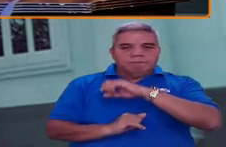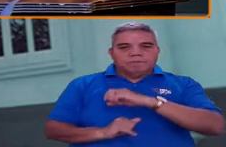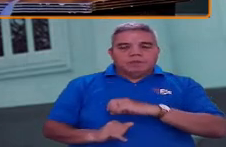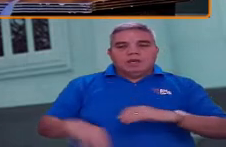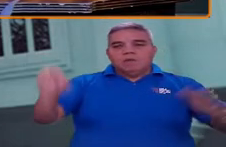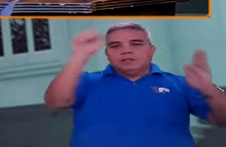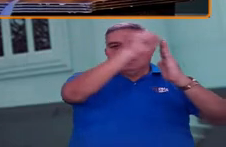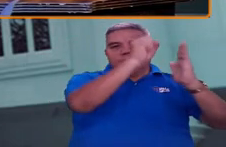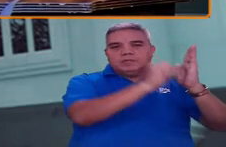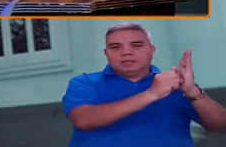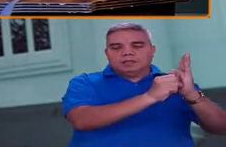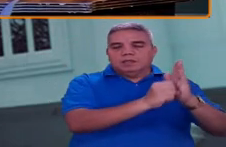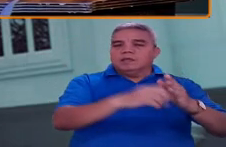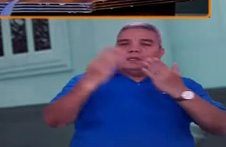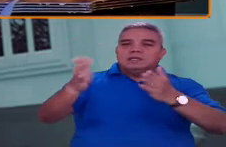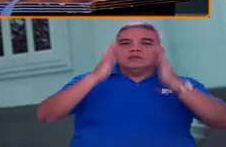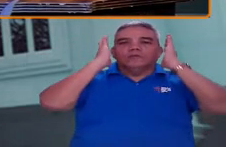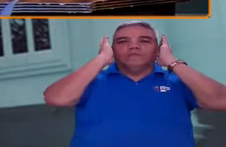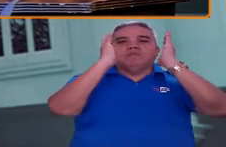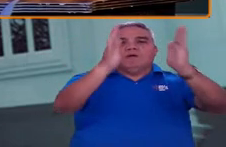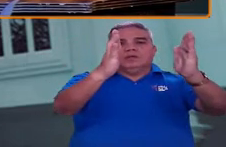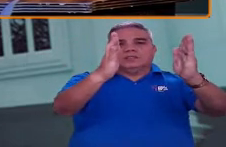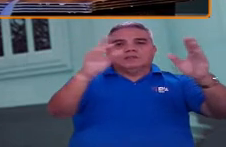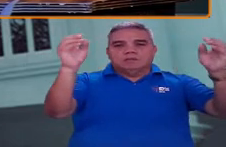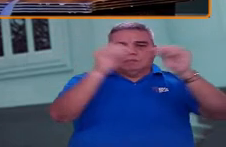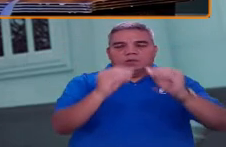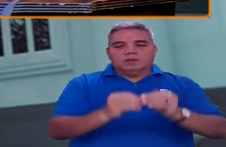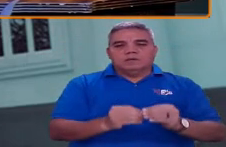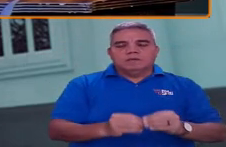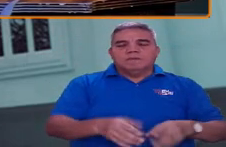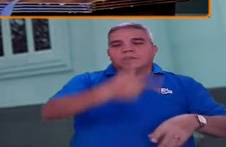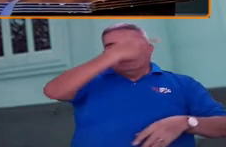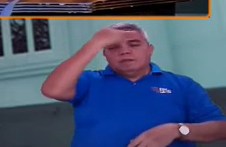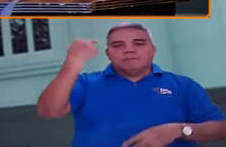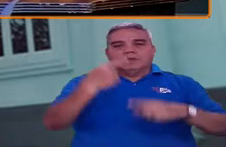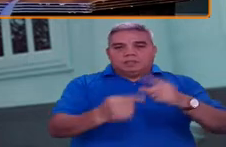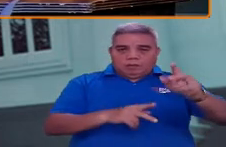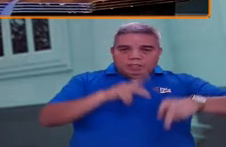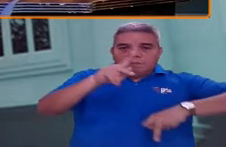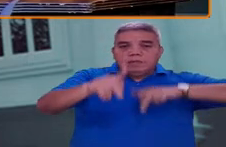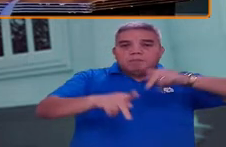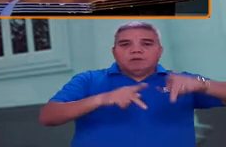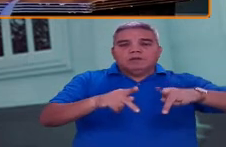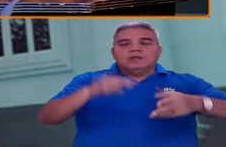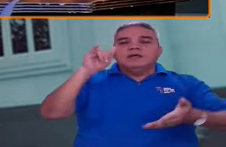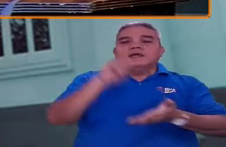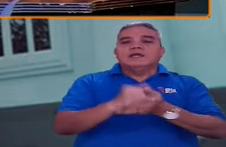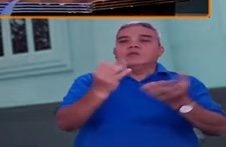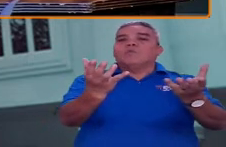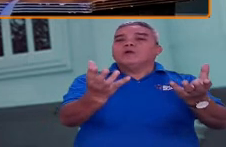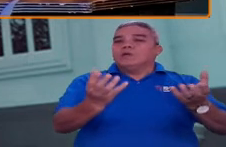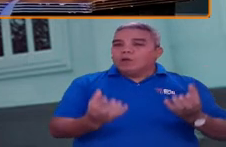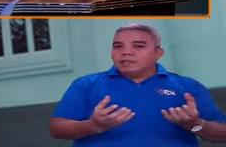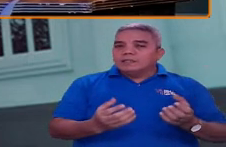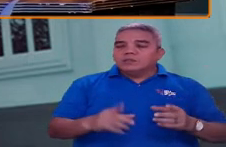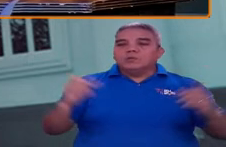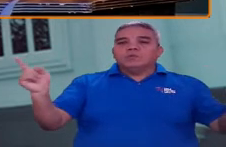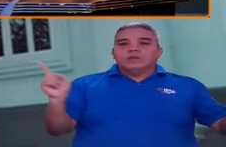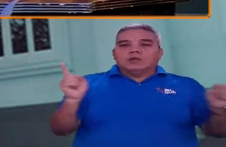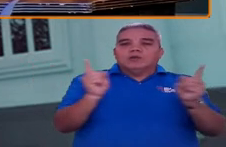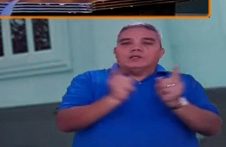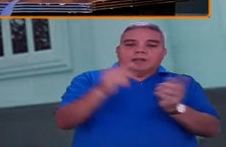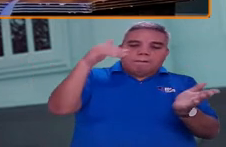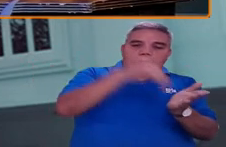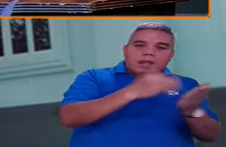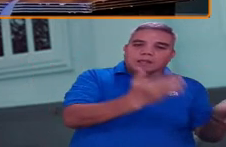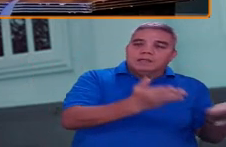are subject. They are the focus. So because it is people that we wanted to reconcile